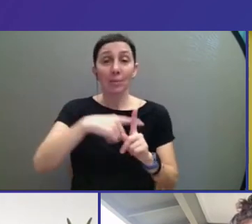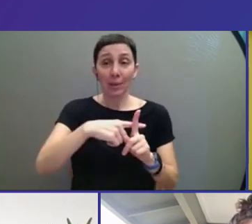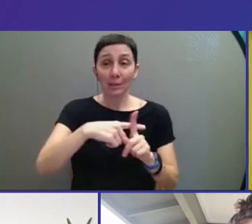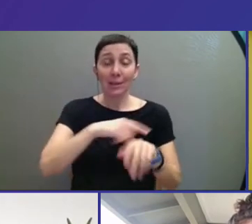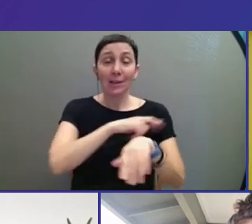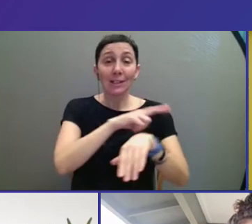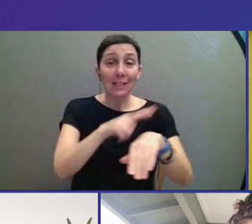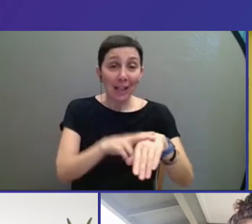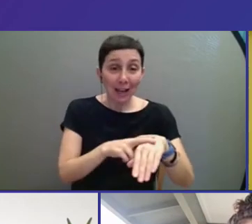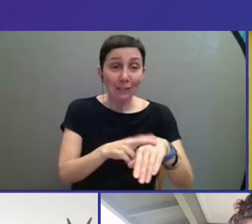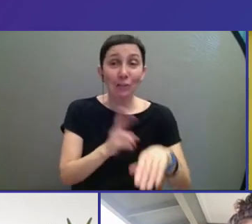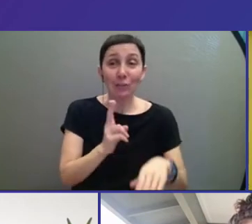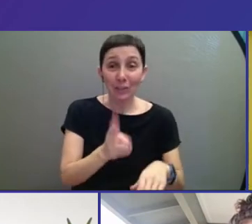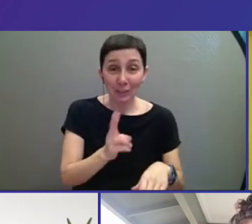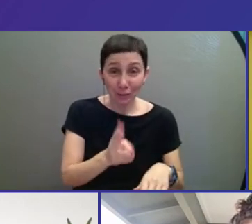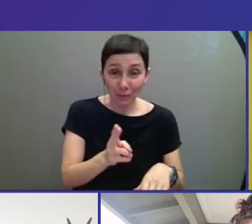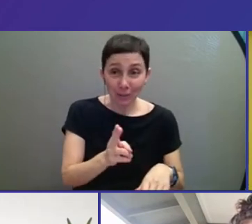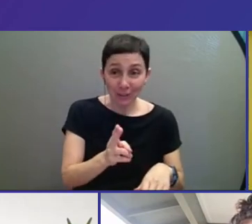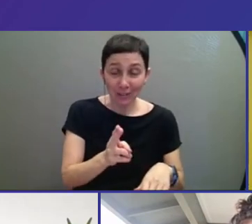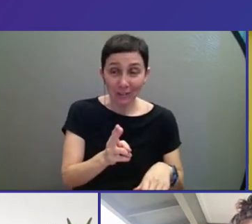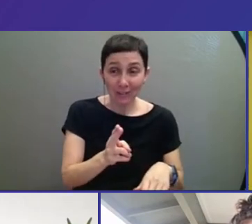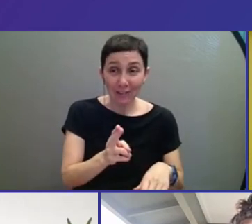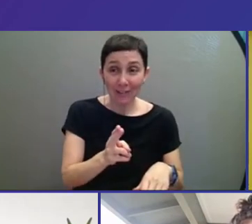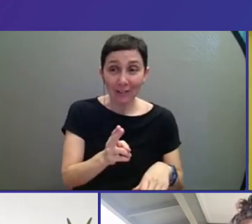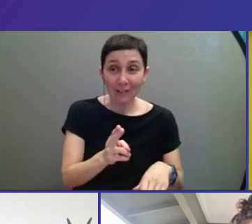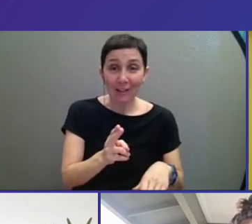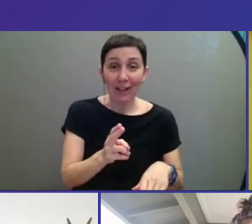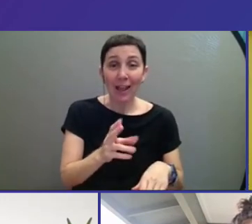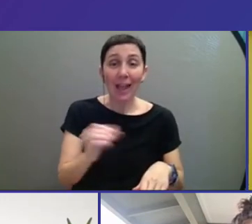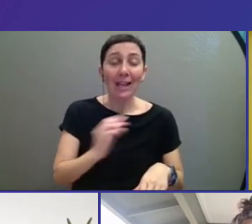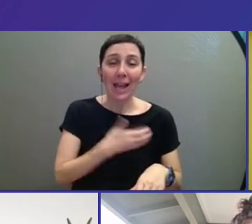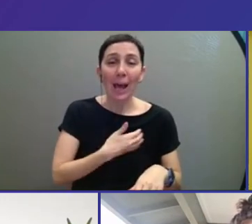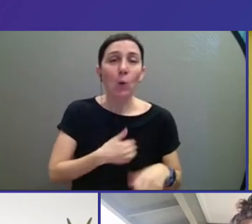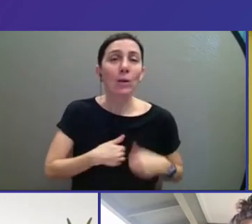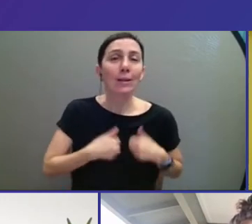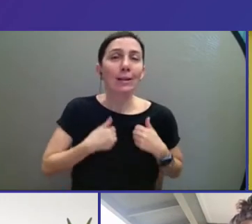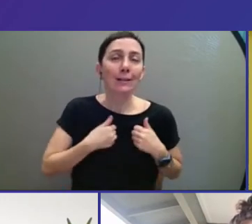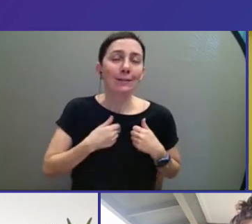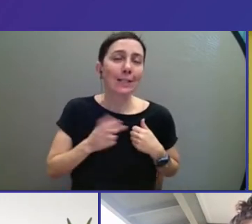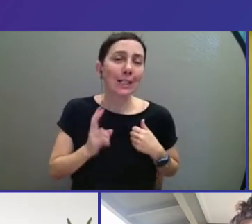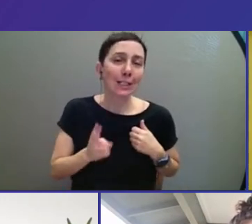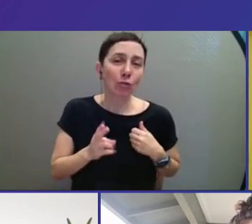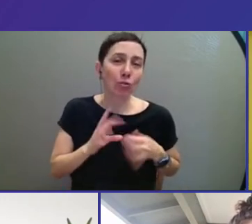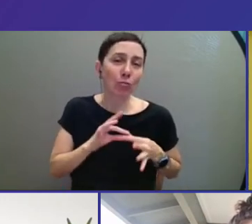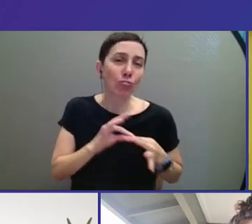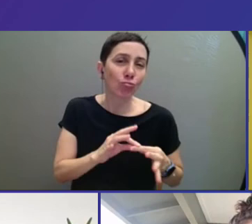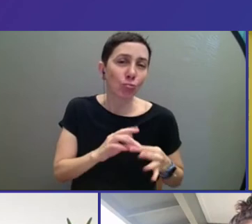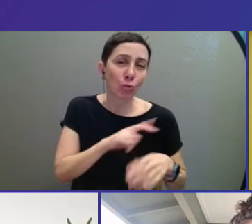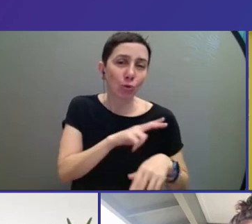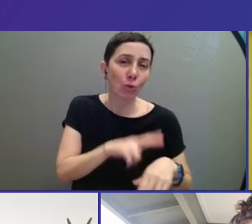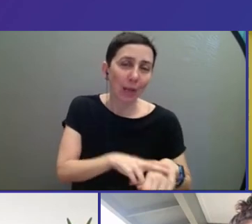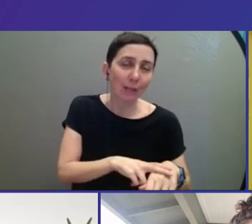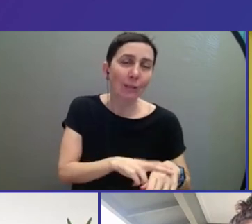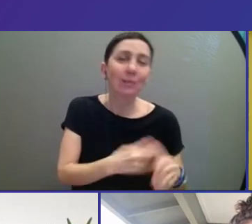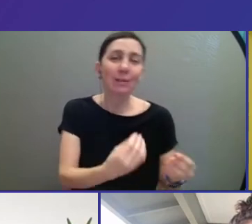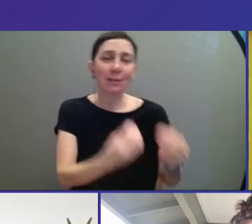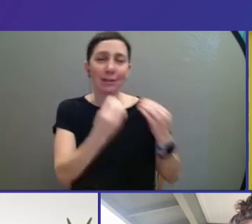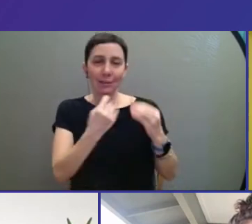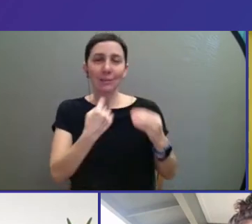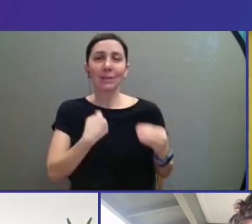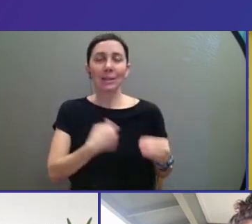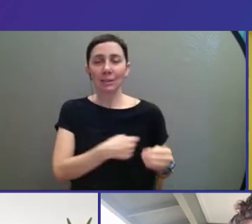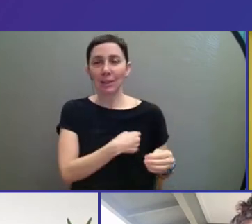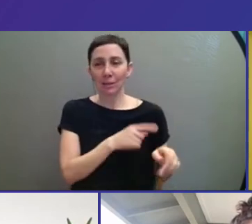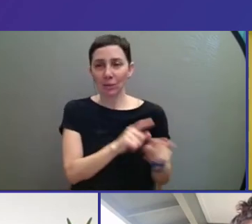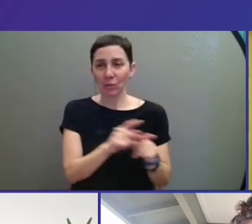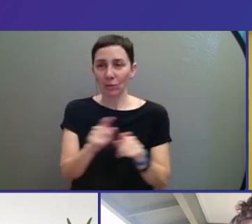natural history and our own lived histories in relationship to nature have a lot to teach us. And